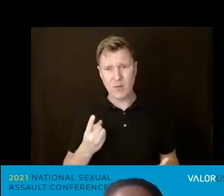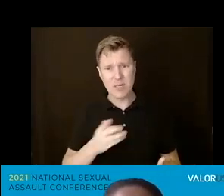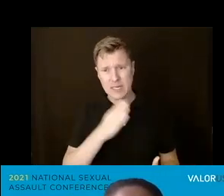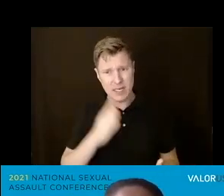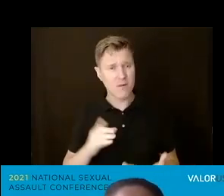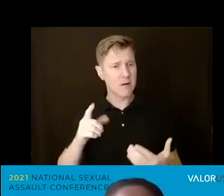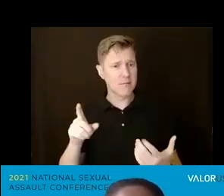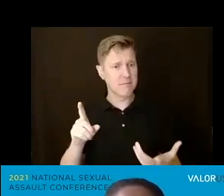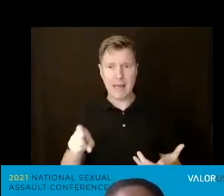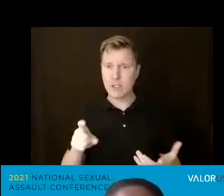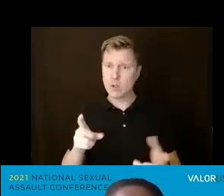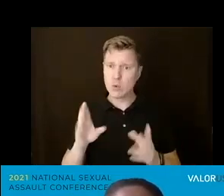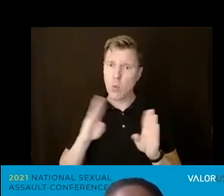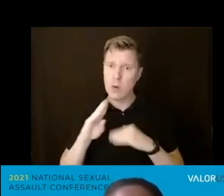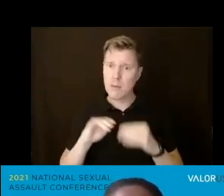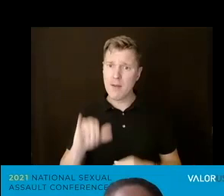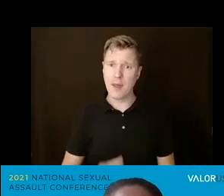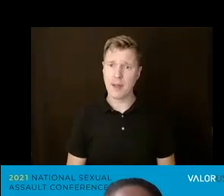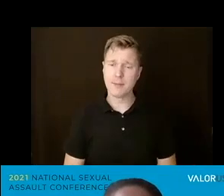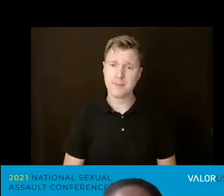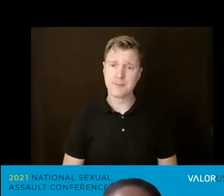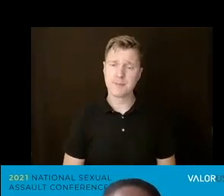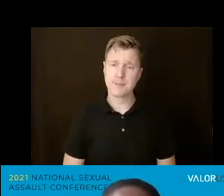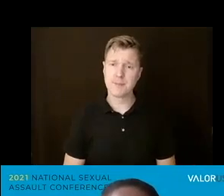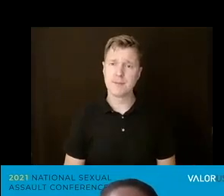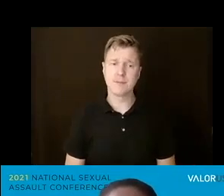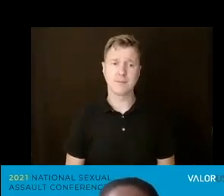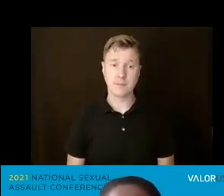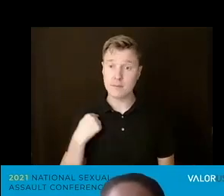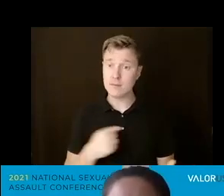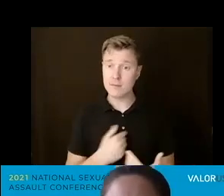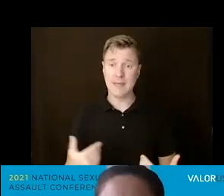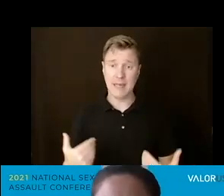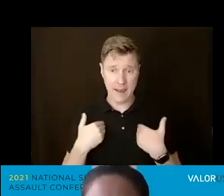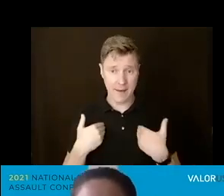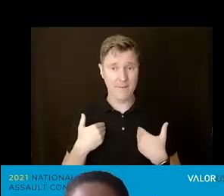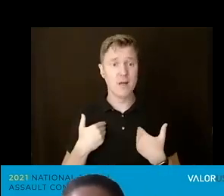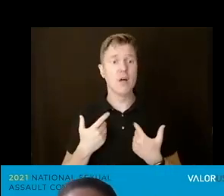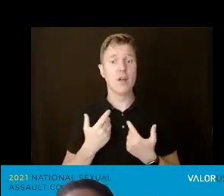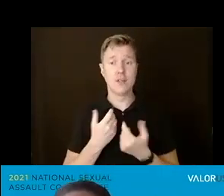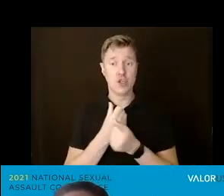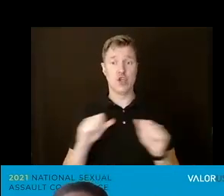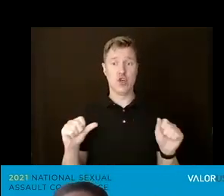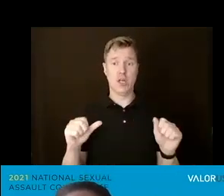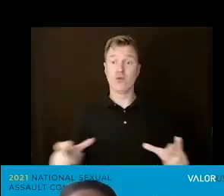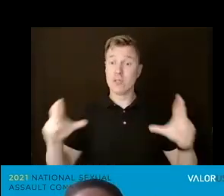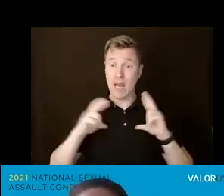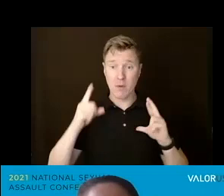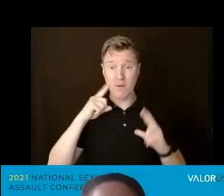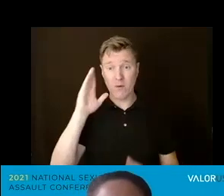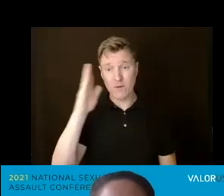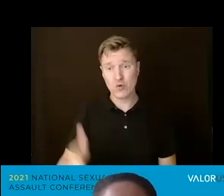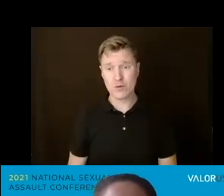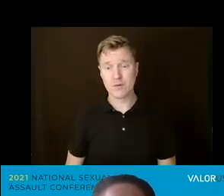about. And that we have the security of a retirement for our future.